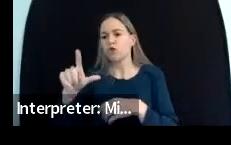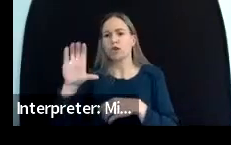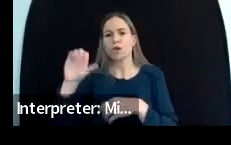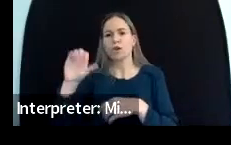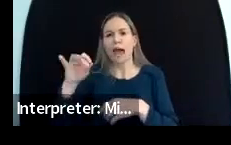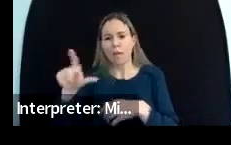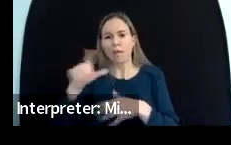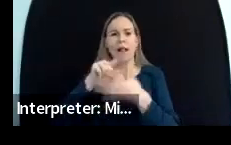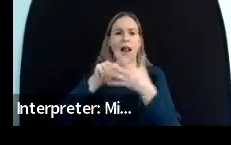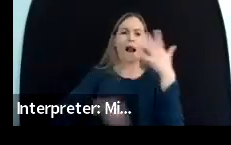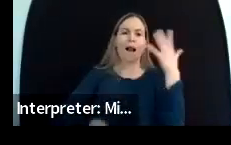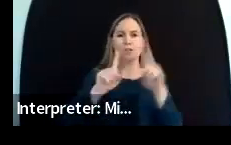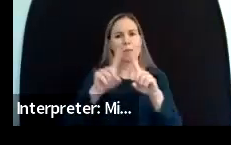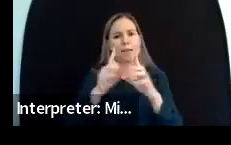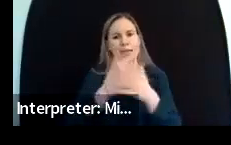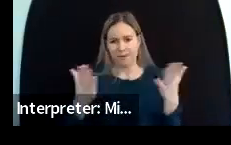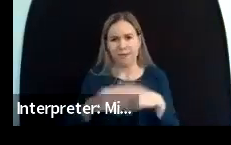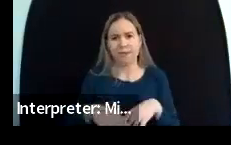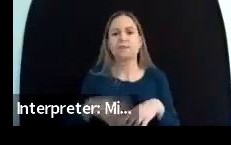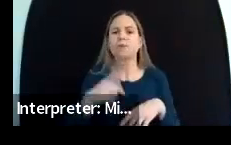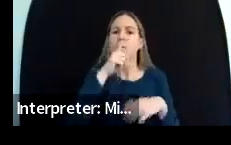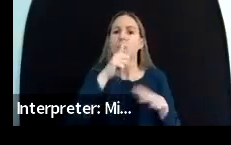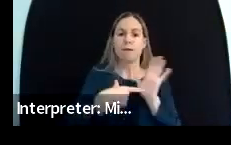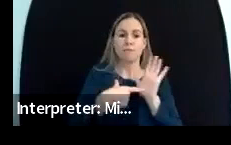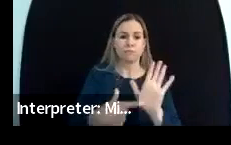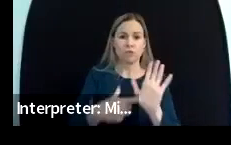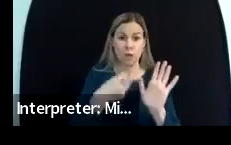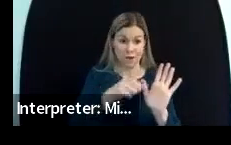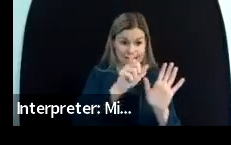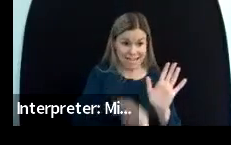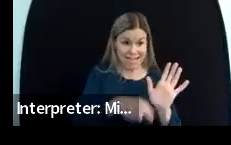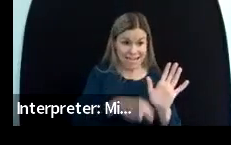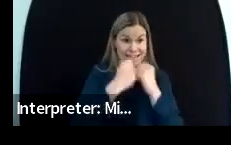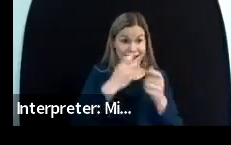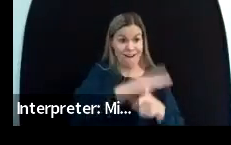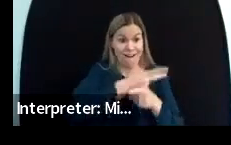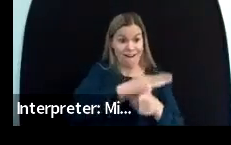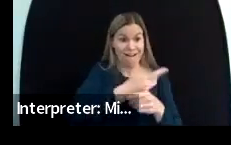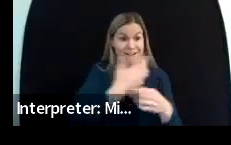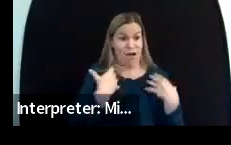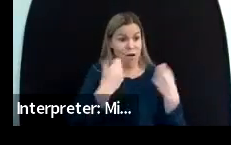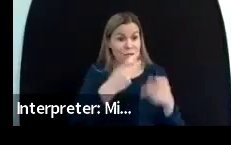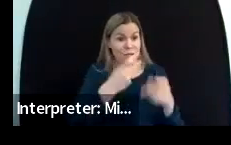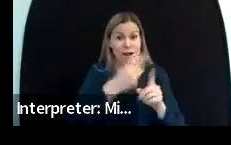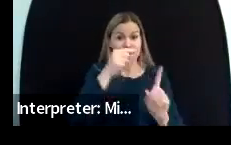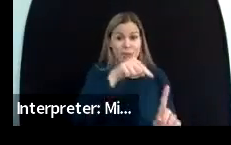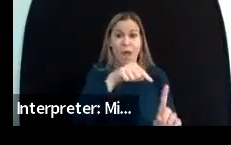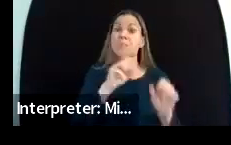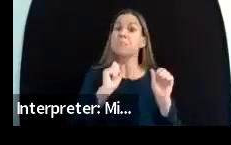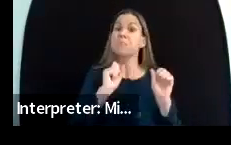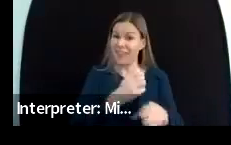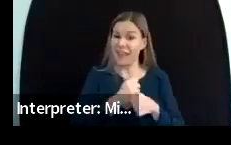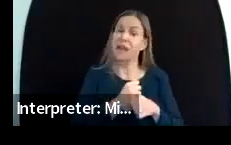highlight that piece that talks about when they need care, sure, they can probably get it more easily than somebody else.